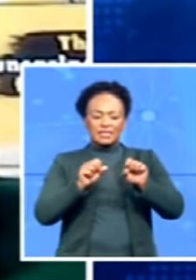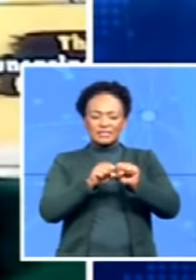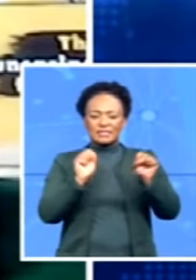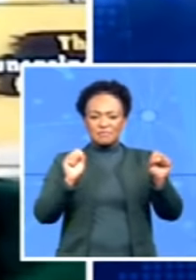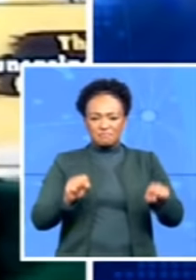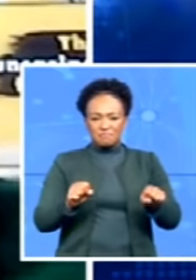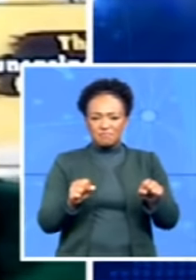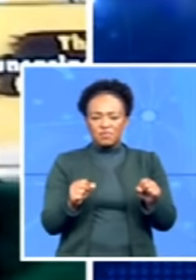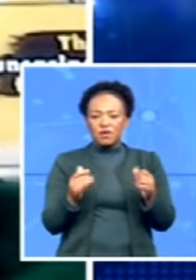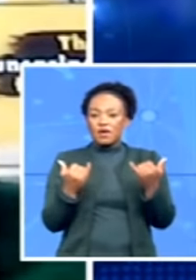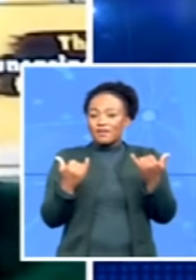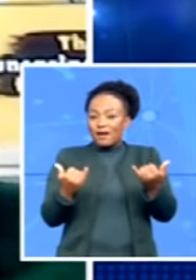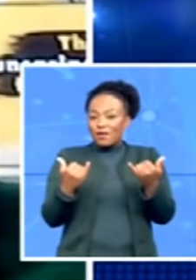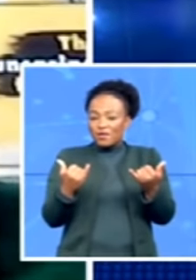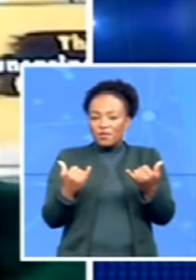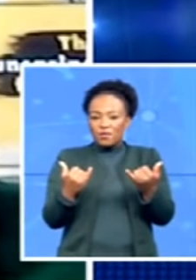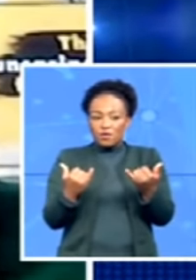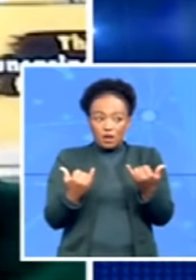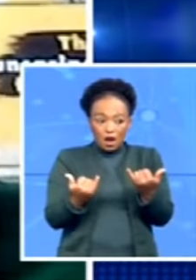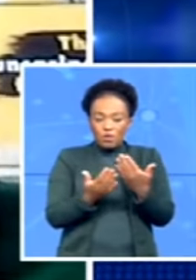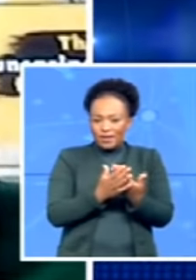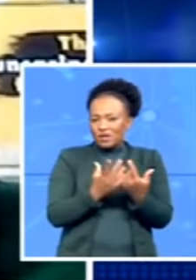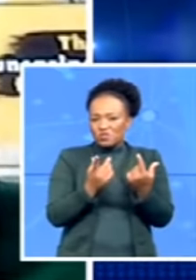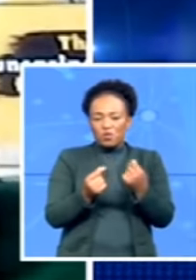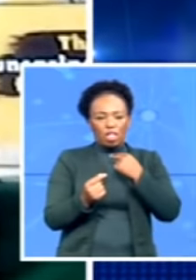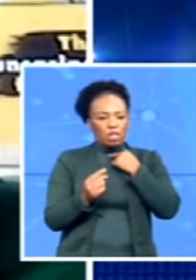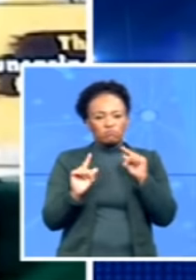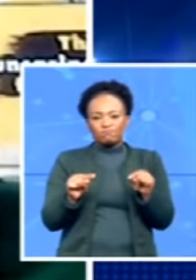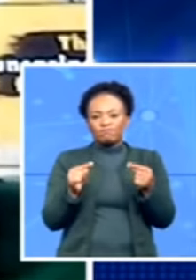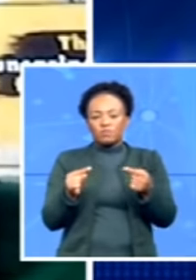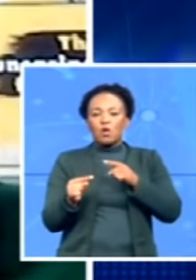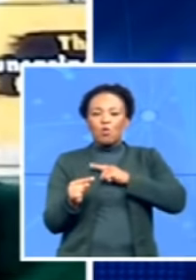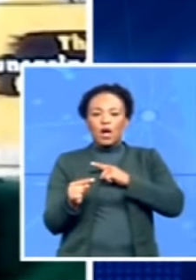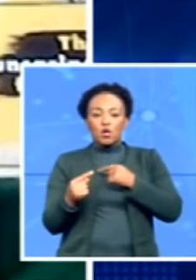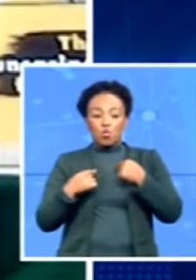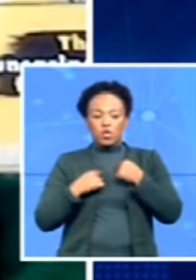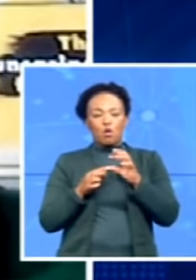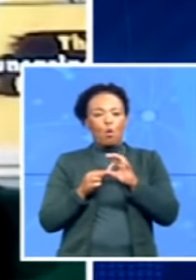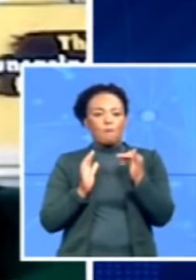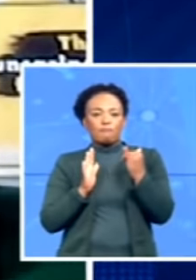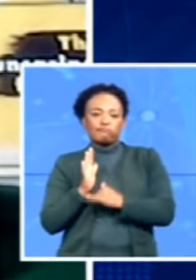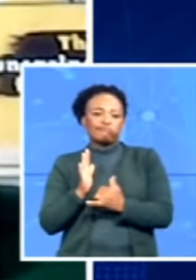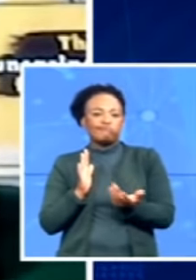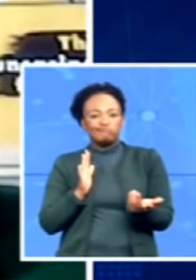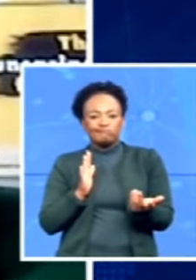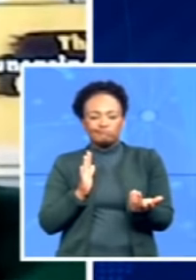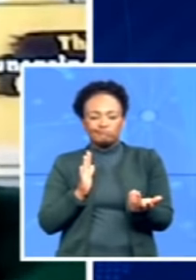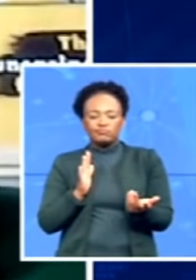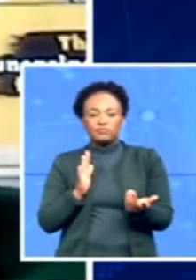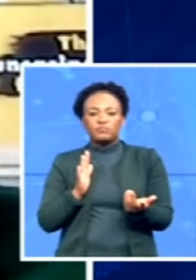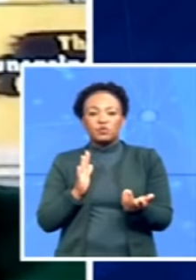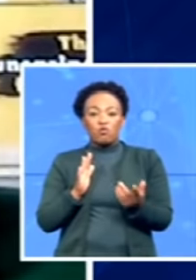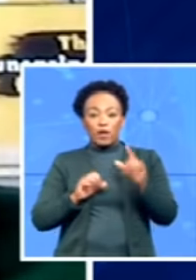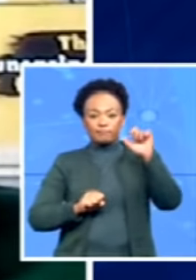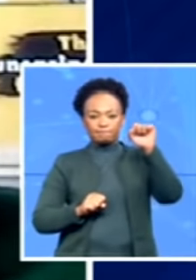to do that because of this action of ours. Therefore, what it means that everything